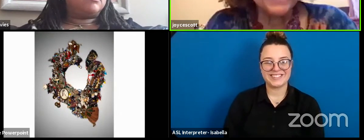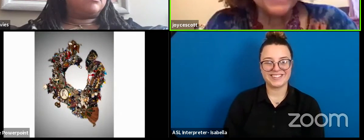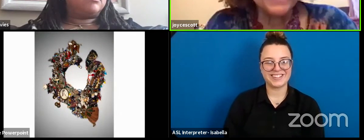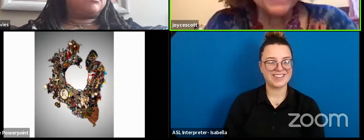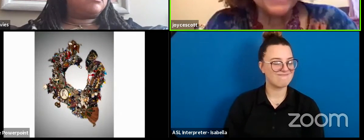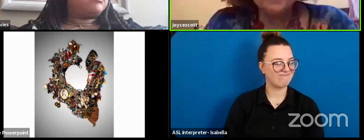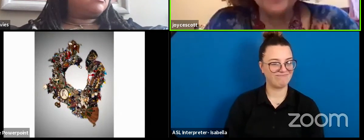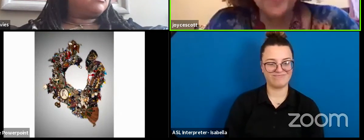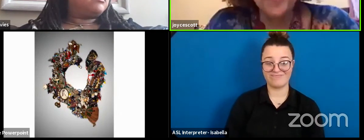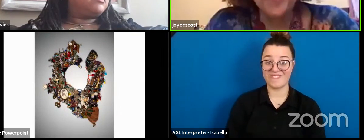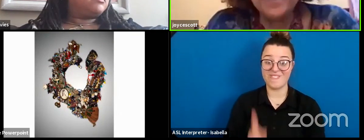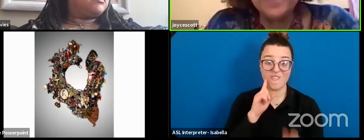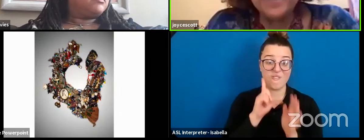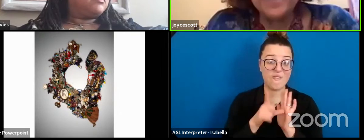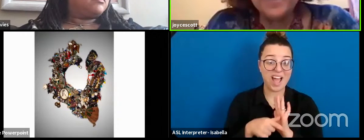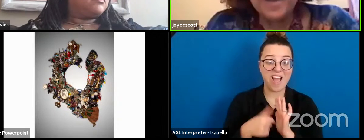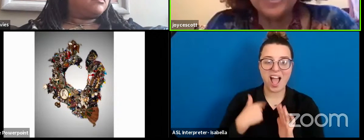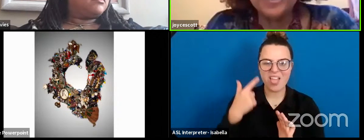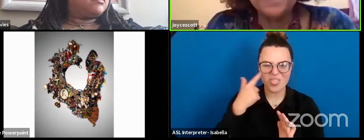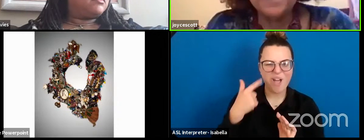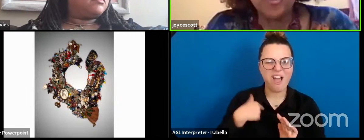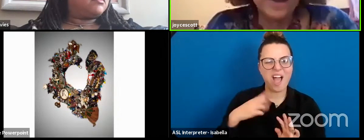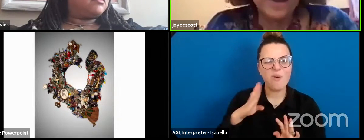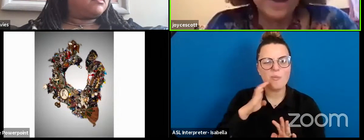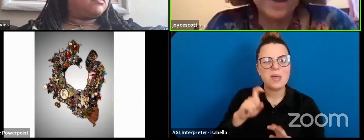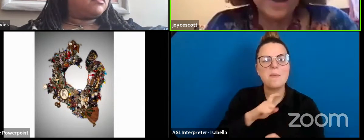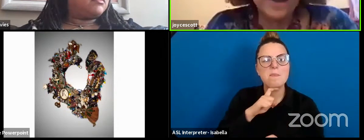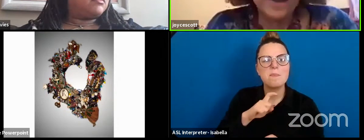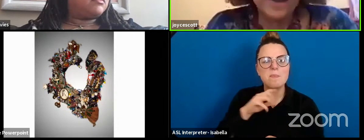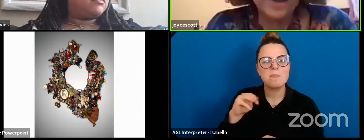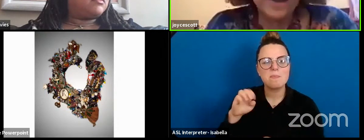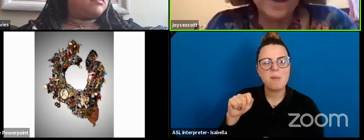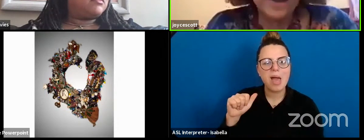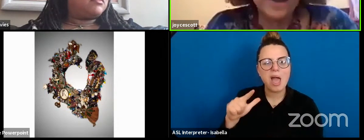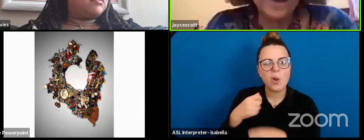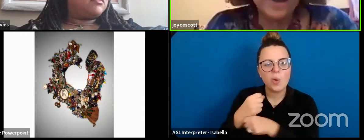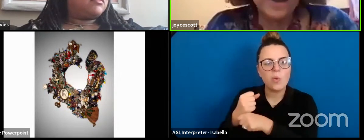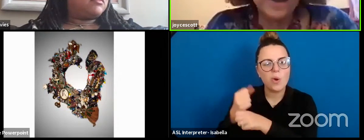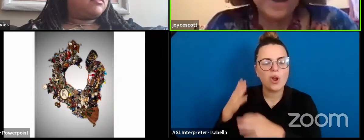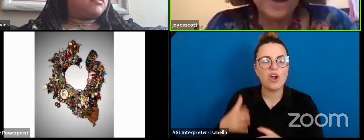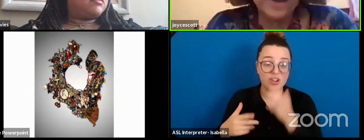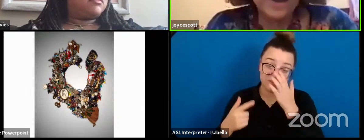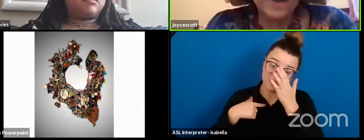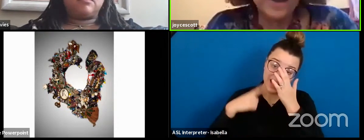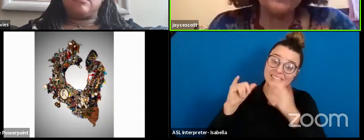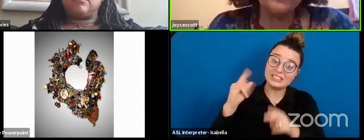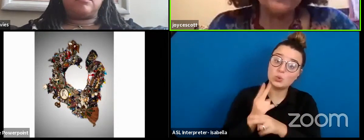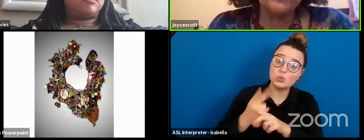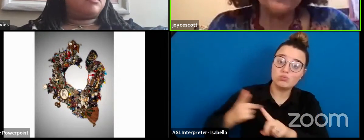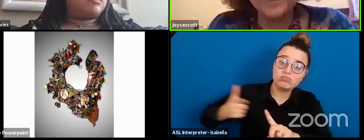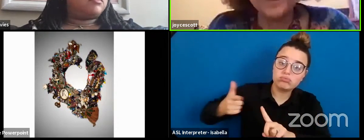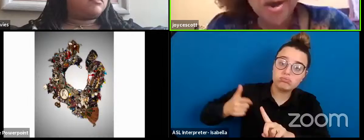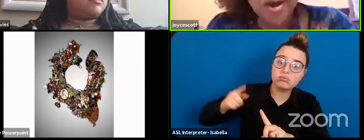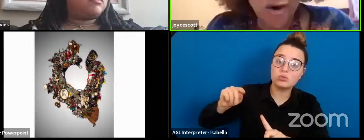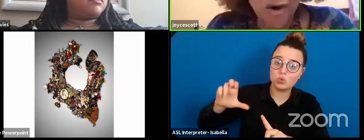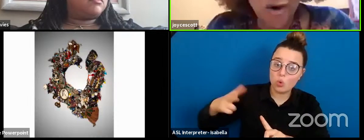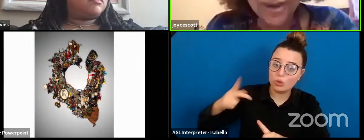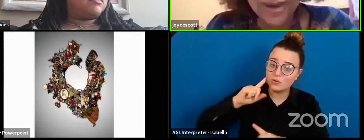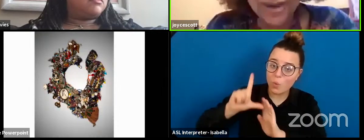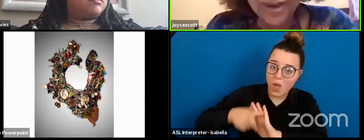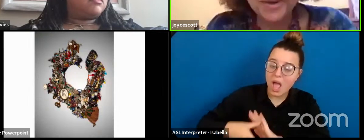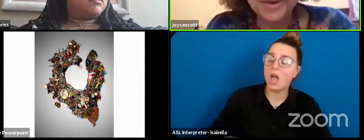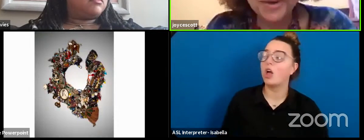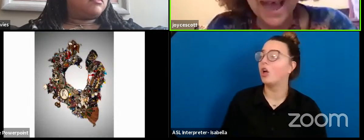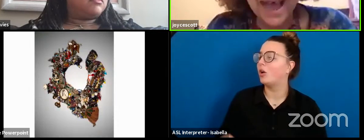For a while, I thought I was going to be a metal worker. I did use the torch for a while making metal jewelry, but it was